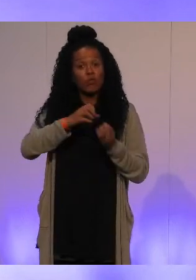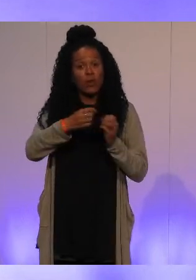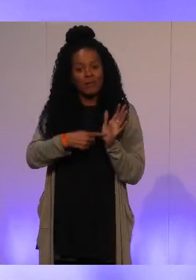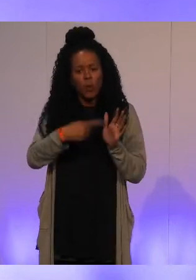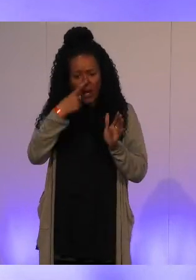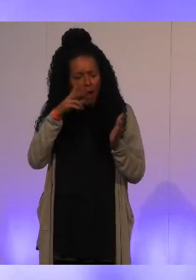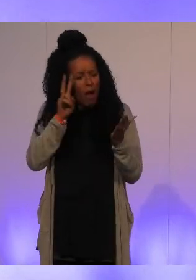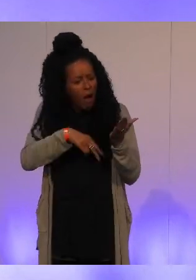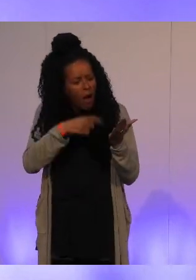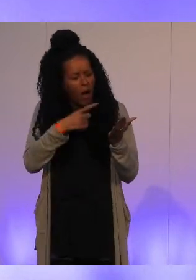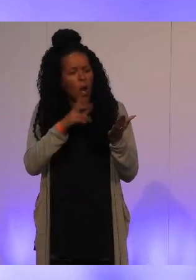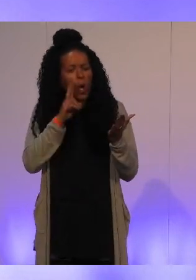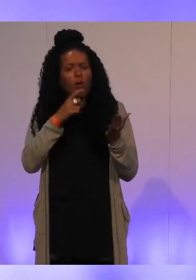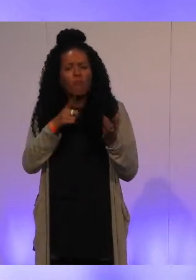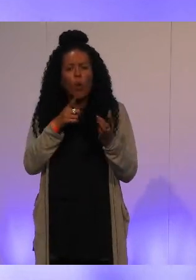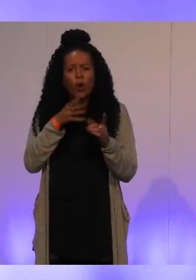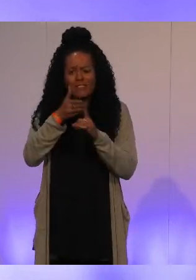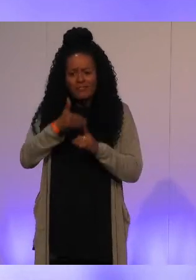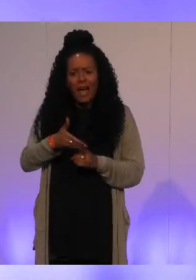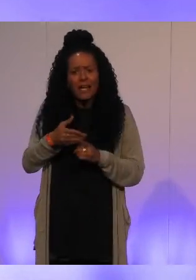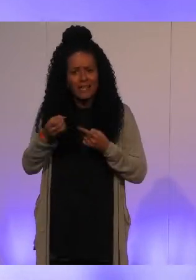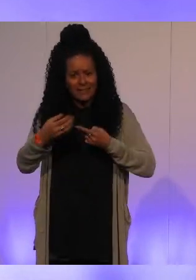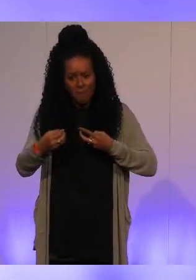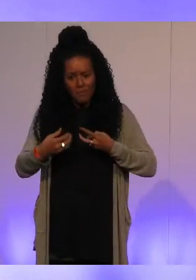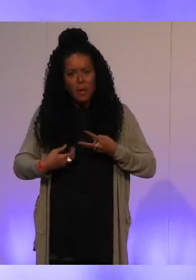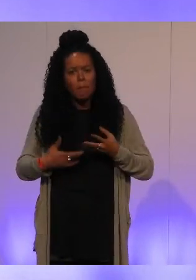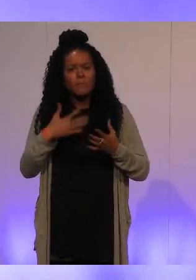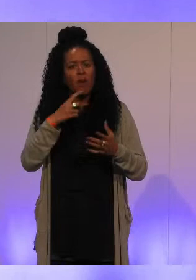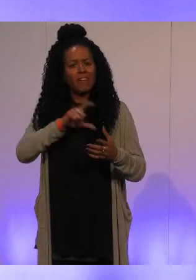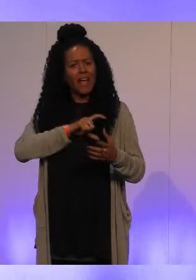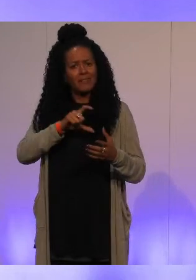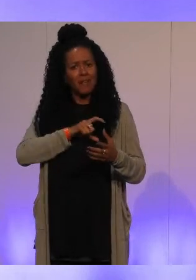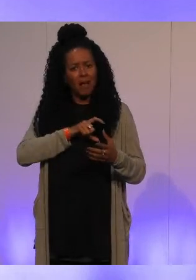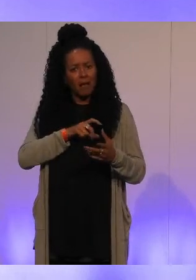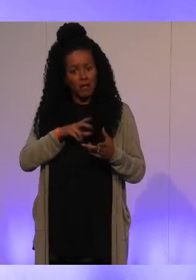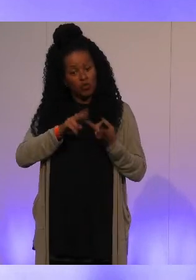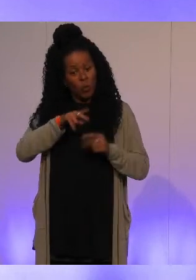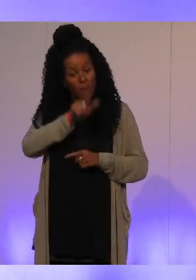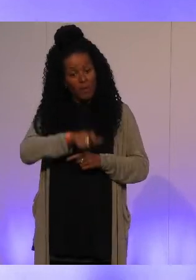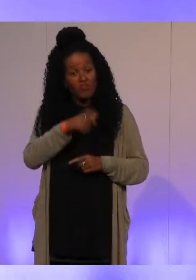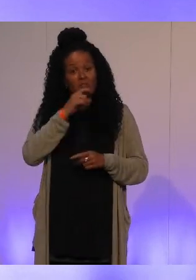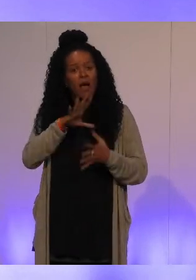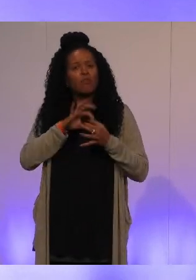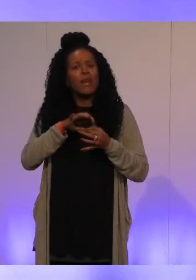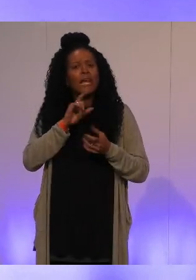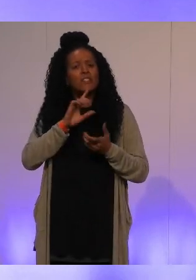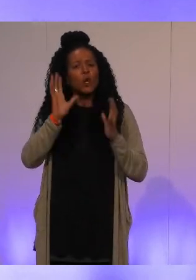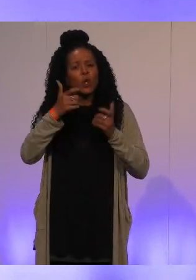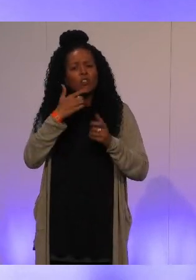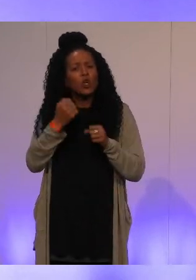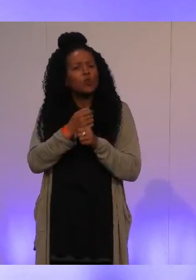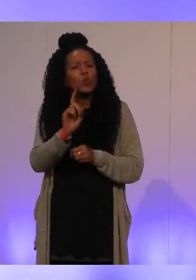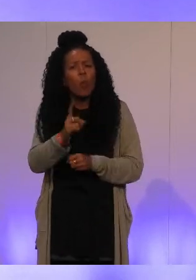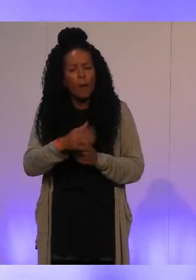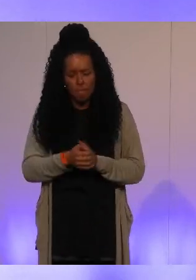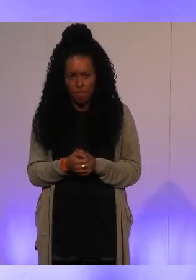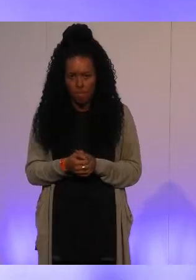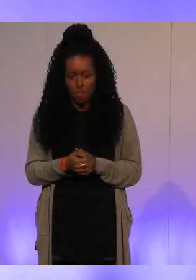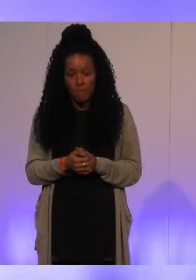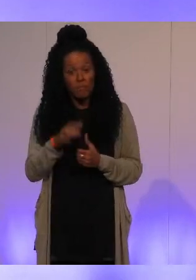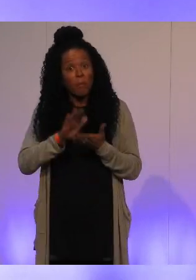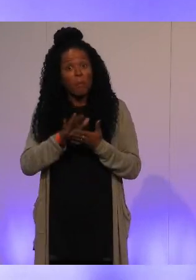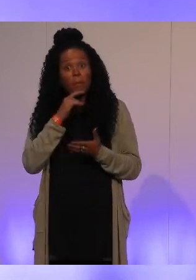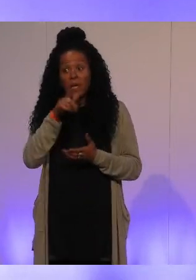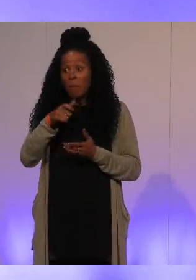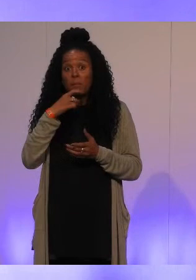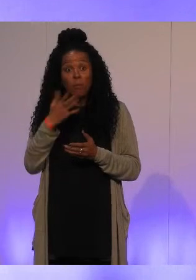explain the signs and symptoms of cancer and what to do if patients have a related concern. It meant that unnecessary journeys into